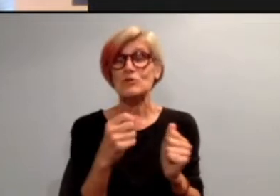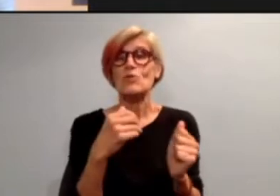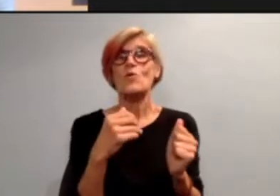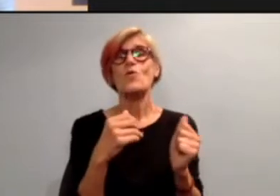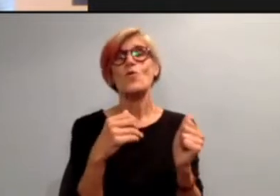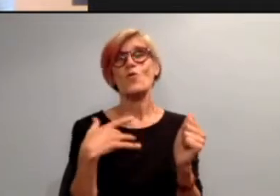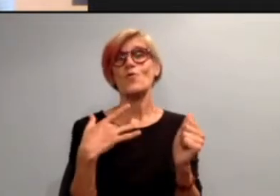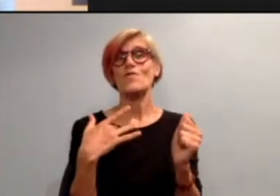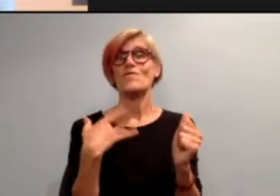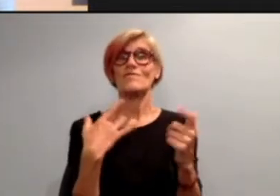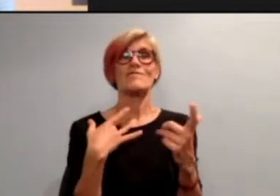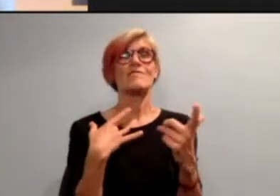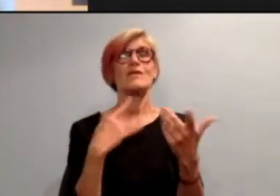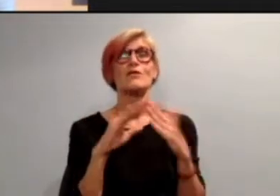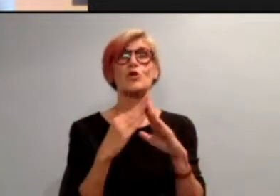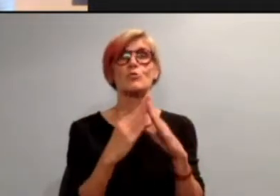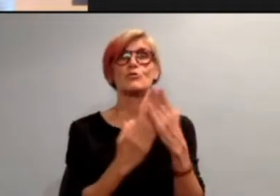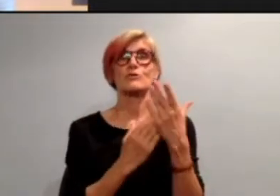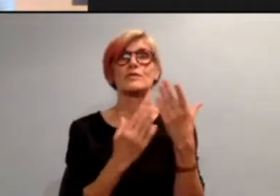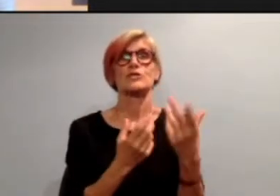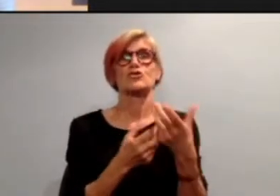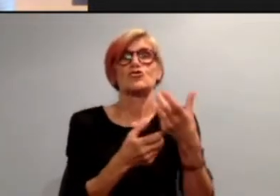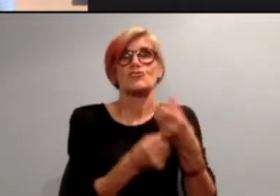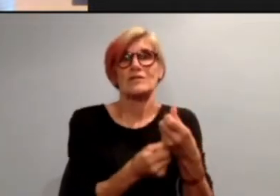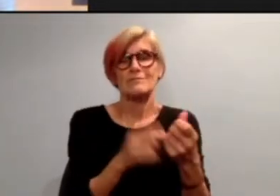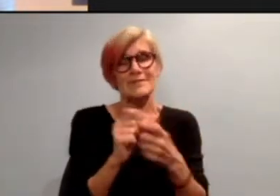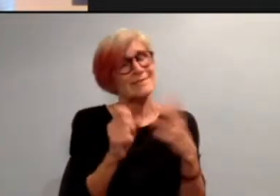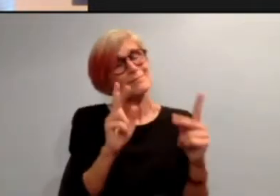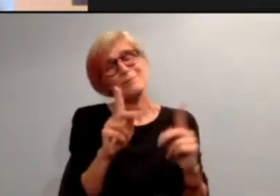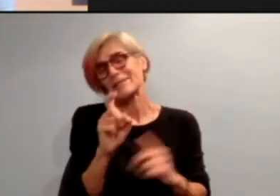the victims need right now. That's what our survivors need.